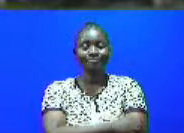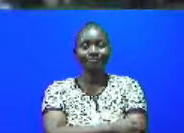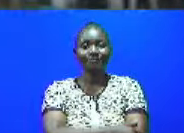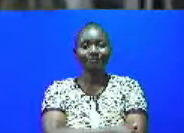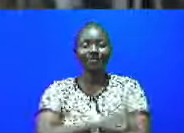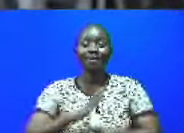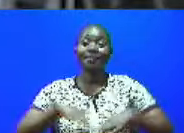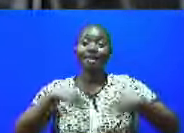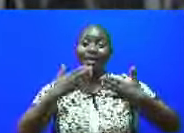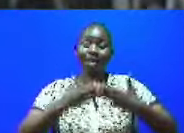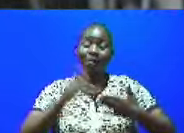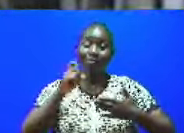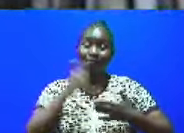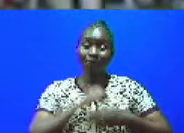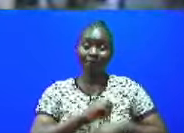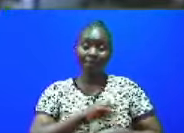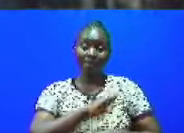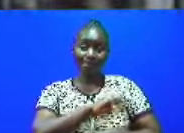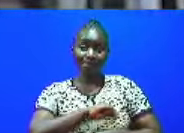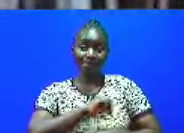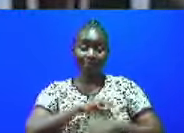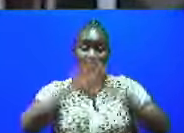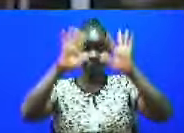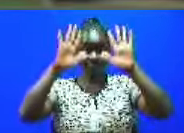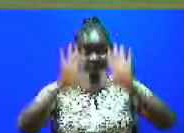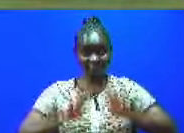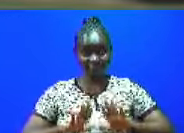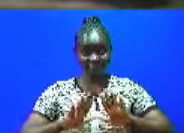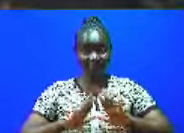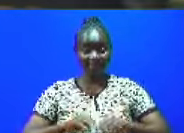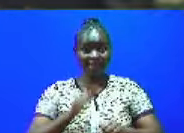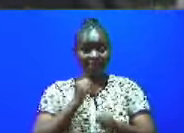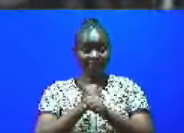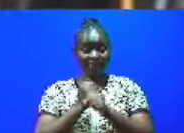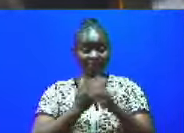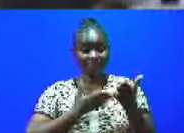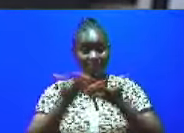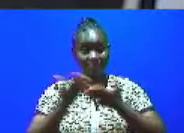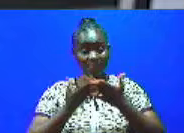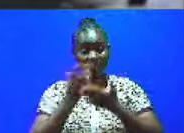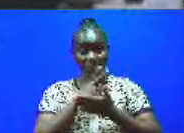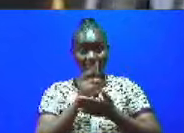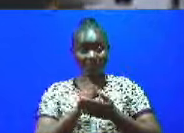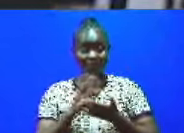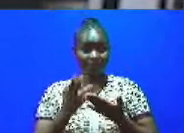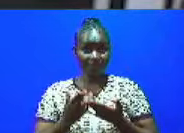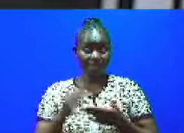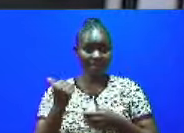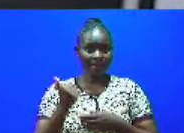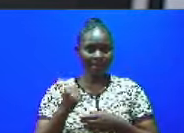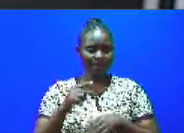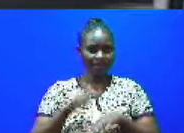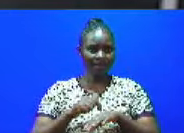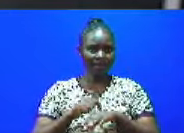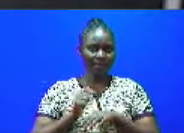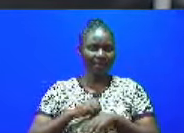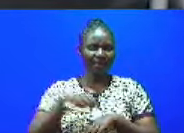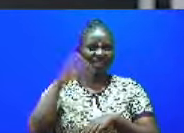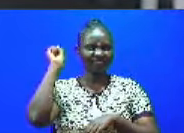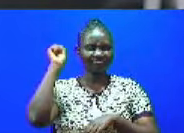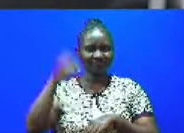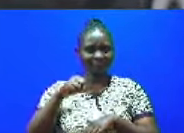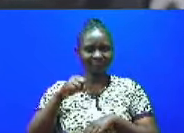Have mercy. This country has reached a stage where it cannot hammer it anymore. We cannot